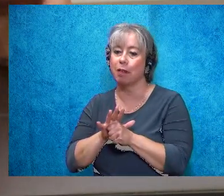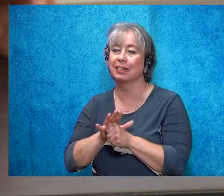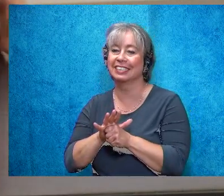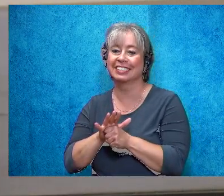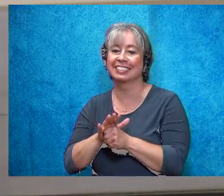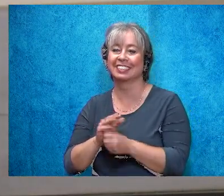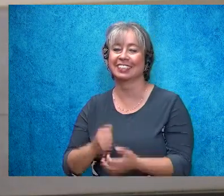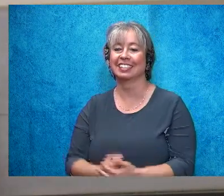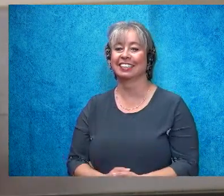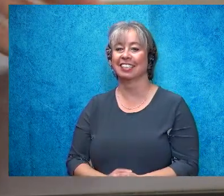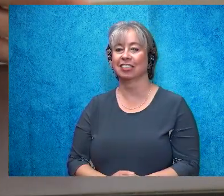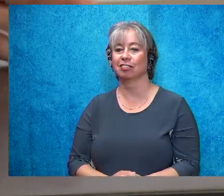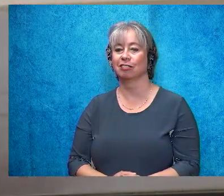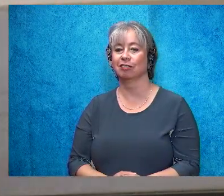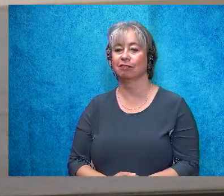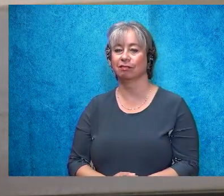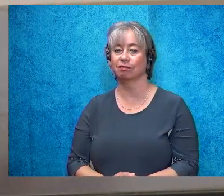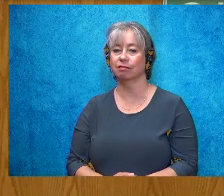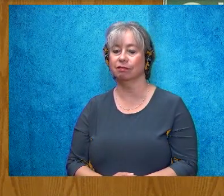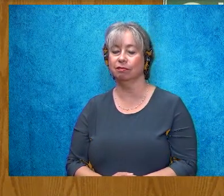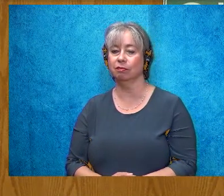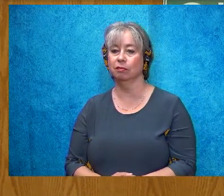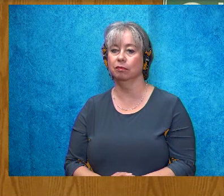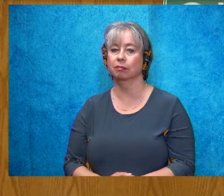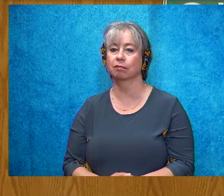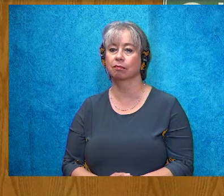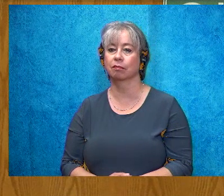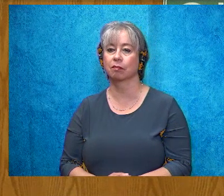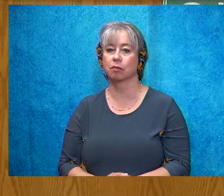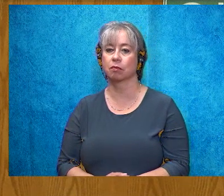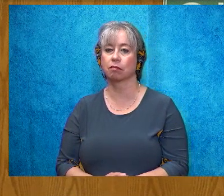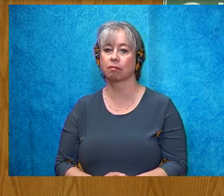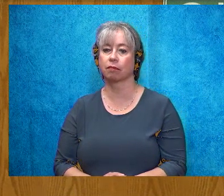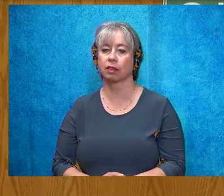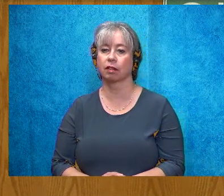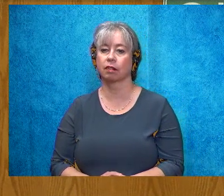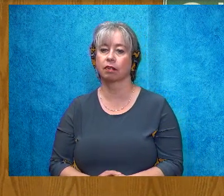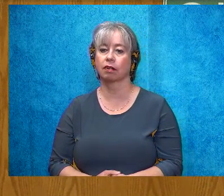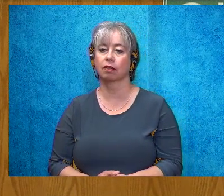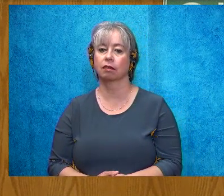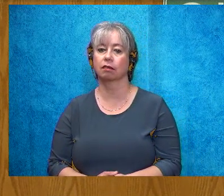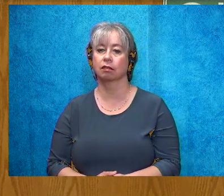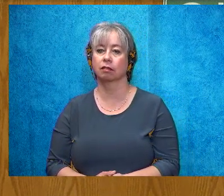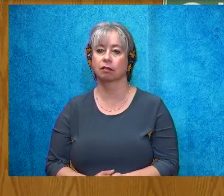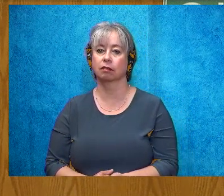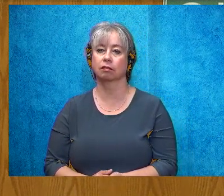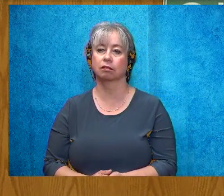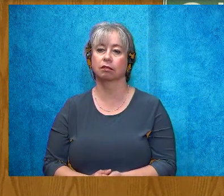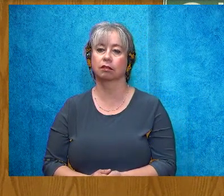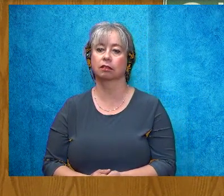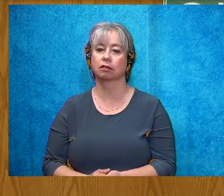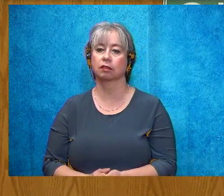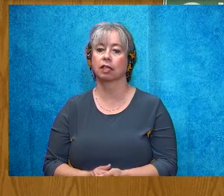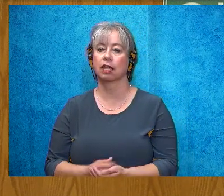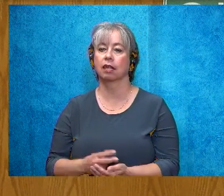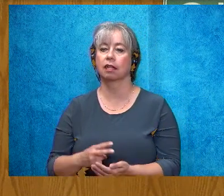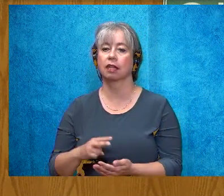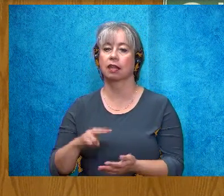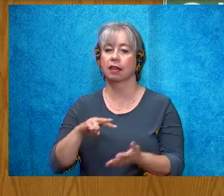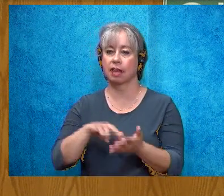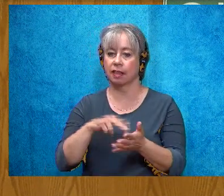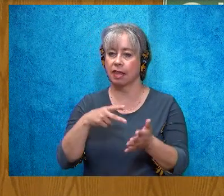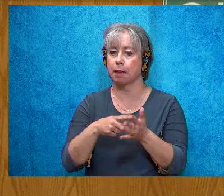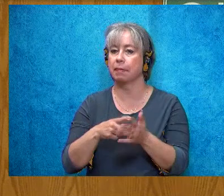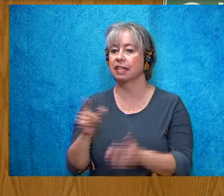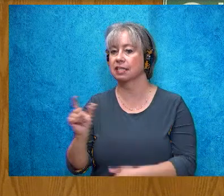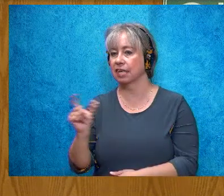right. That still doesn't go against what we're trying to say about the law of conservation. It just means that that energy is